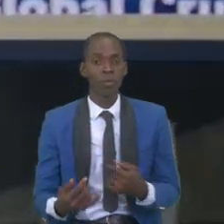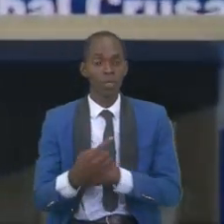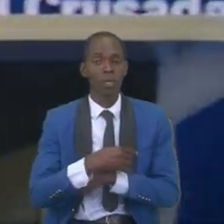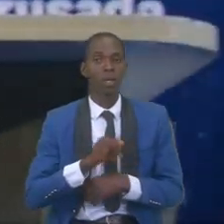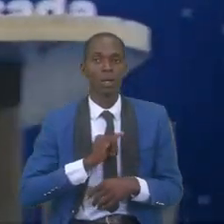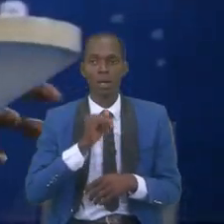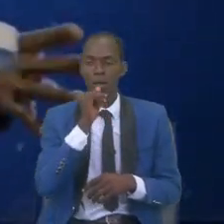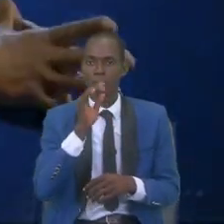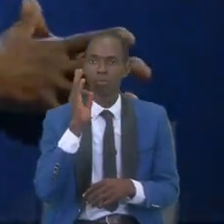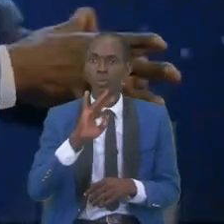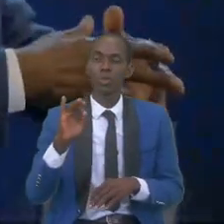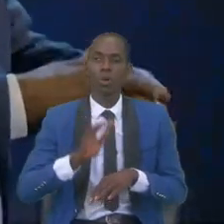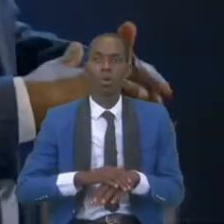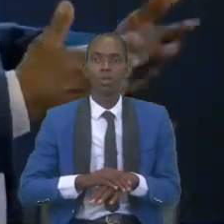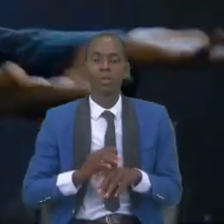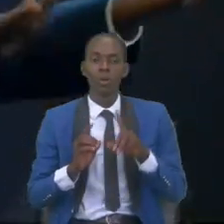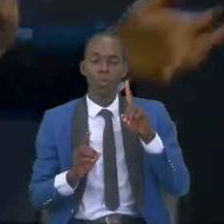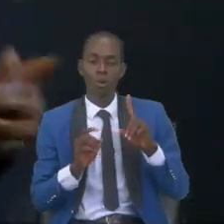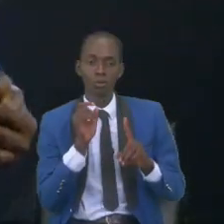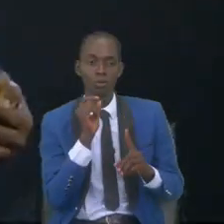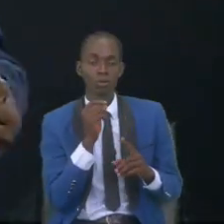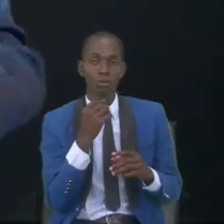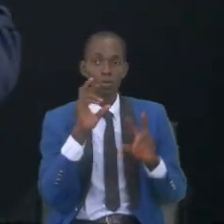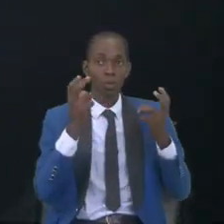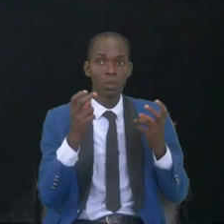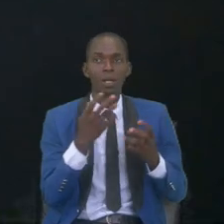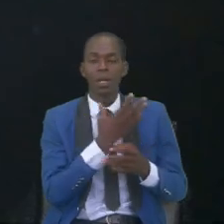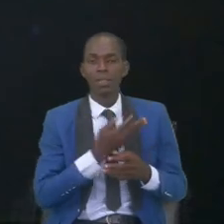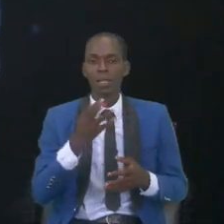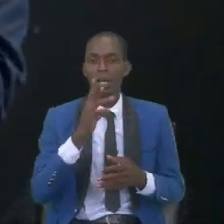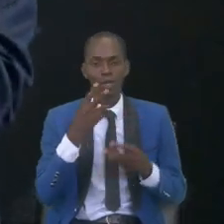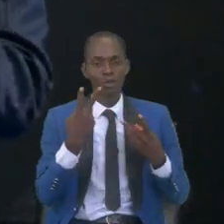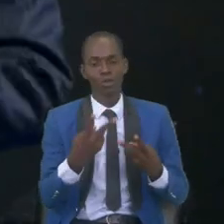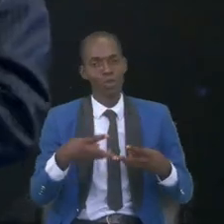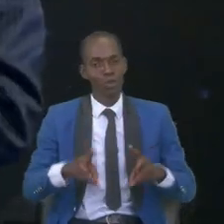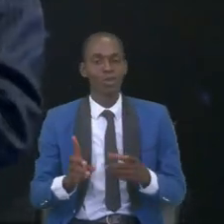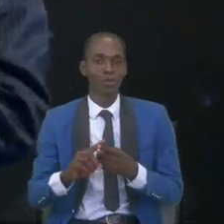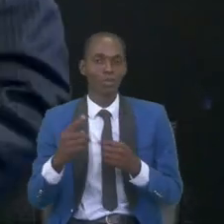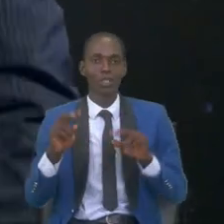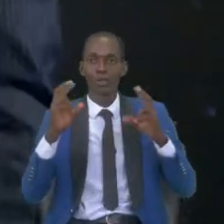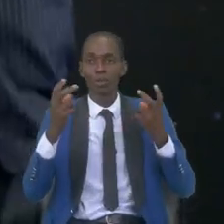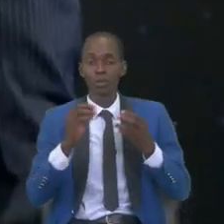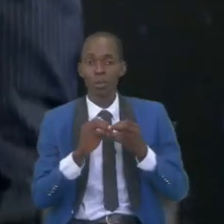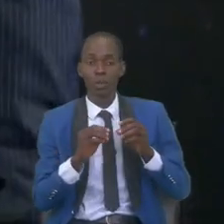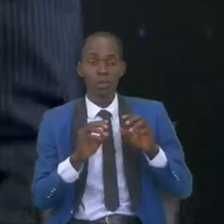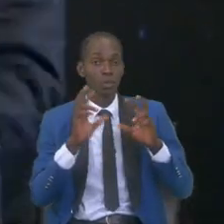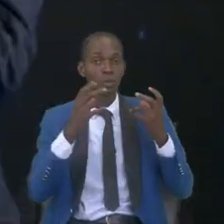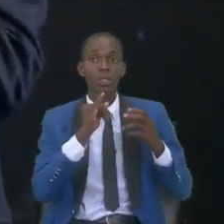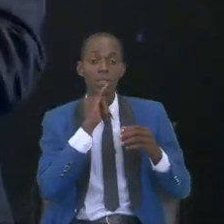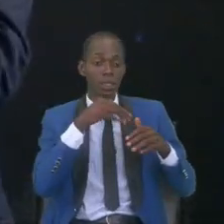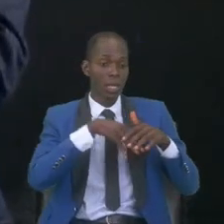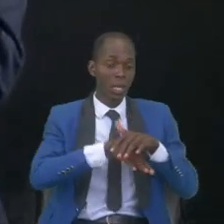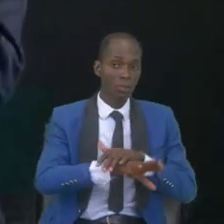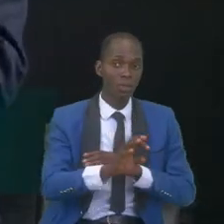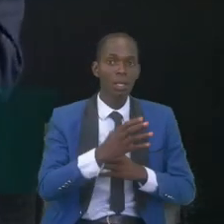one subject, and yet there are two parts to the subject. The subject is entrance and exploits